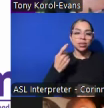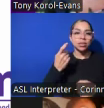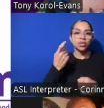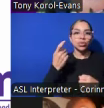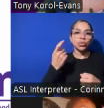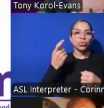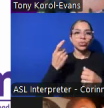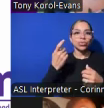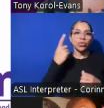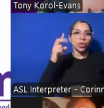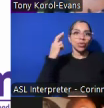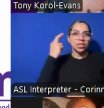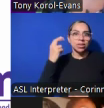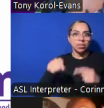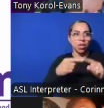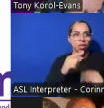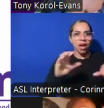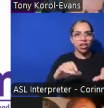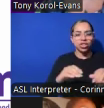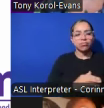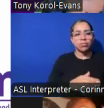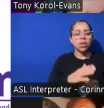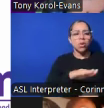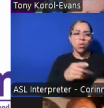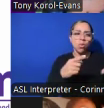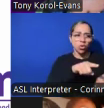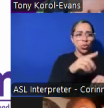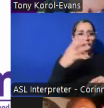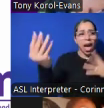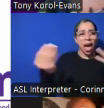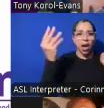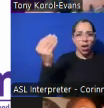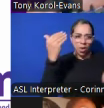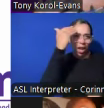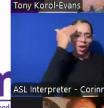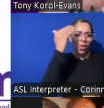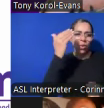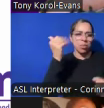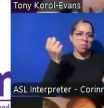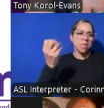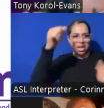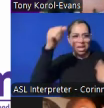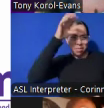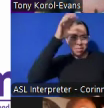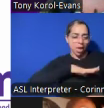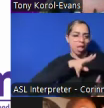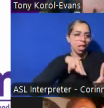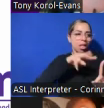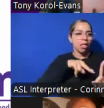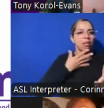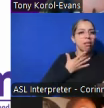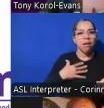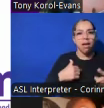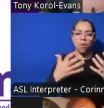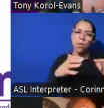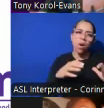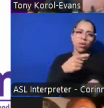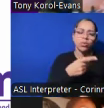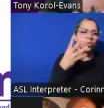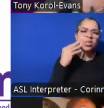when you go out, I know that all these guys are looking at you and I don't want you to be in that situation,